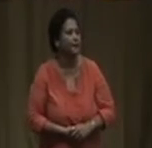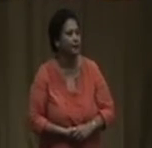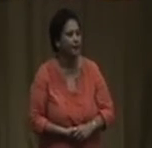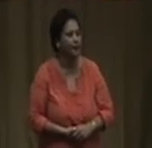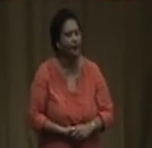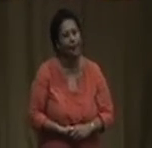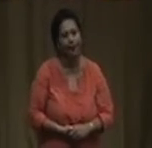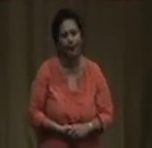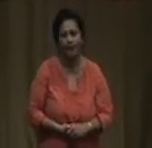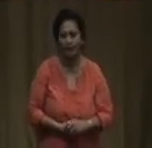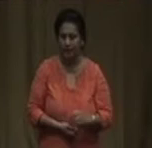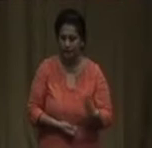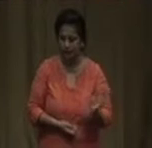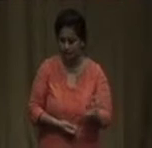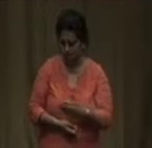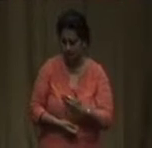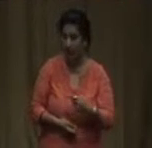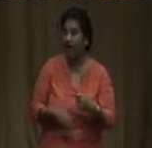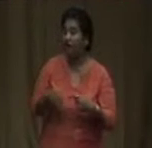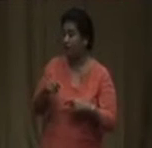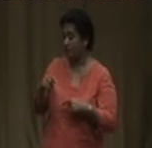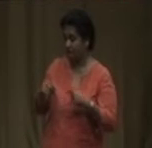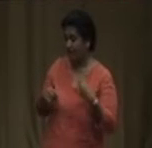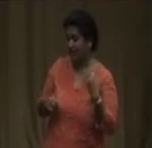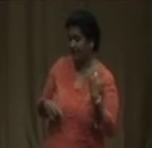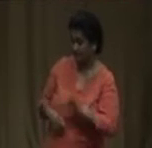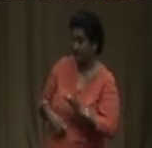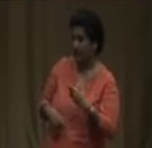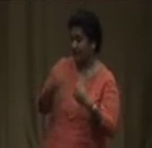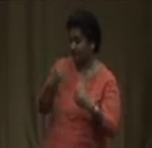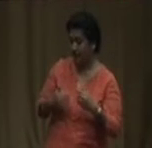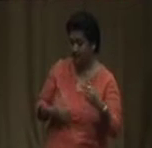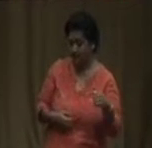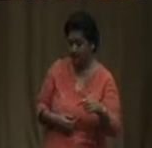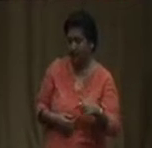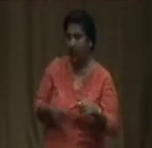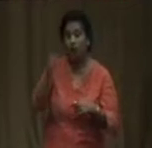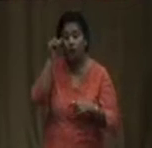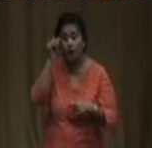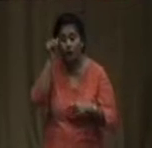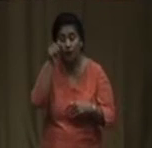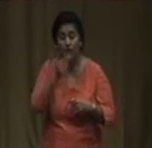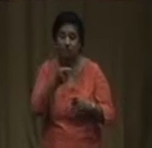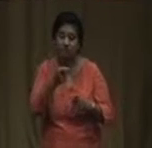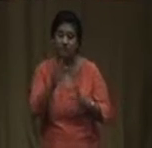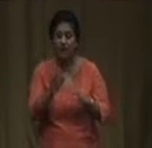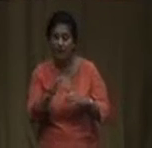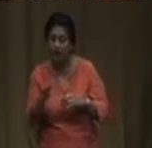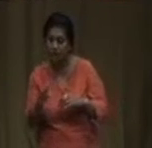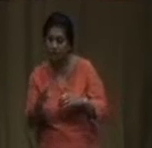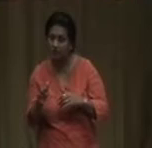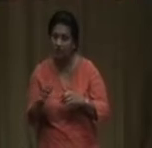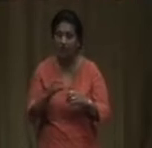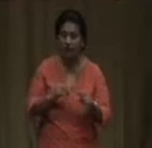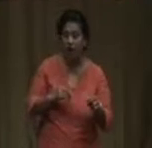Moving across to the demand side of the equation, we know that conservatively estimated from colleagues at